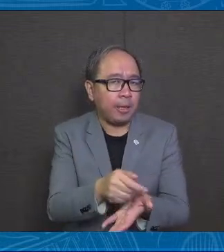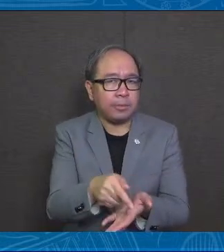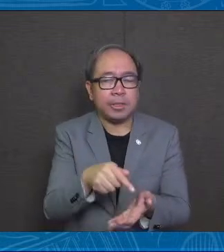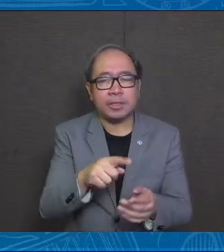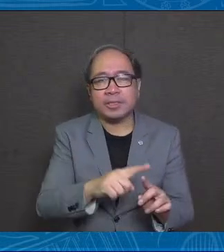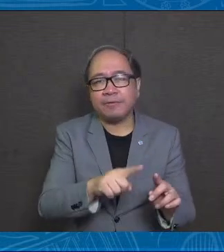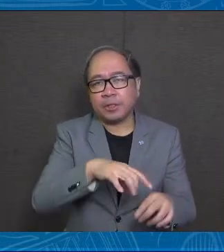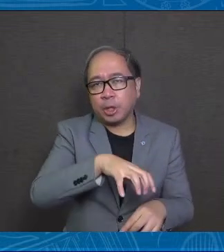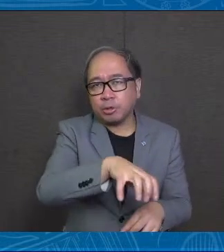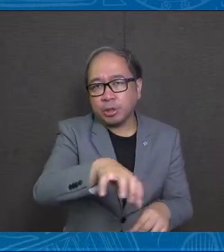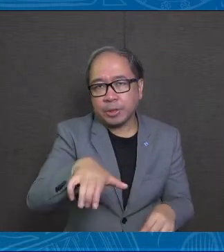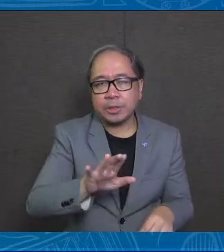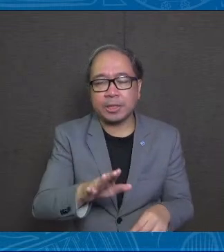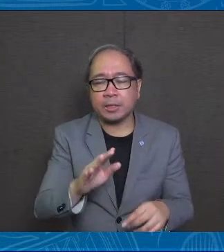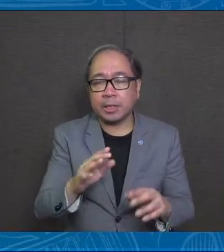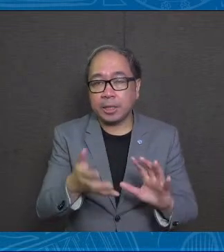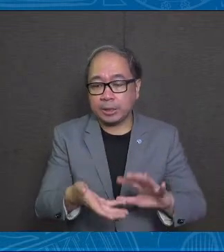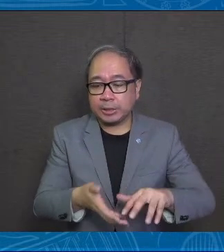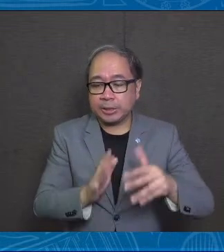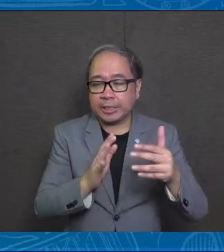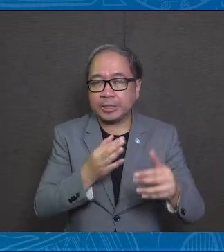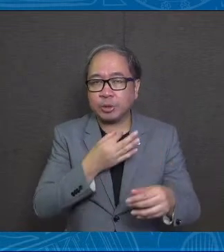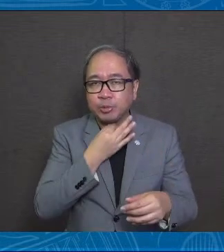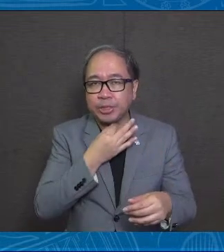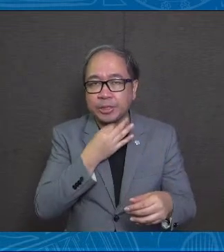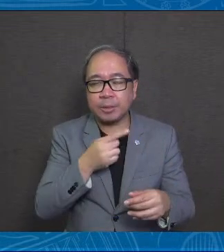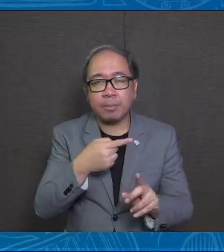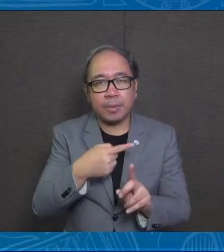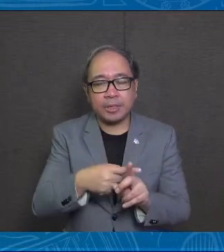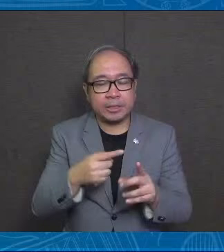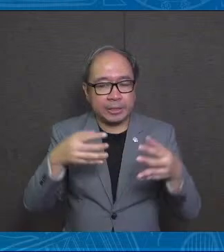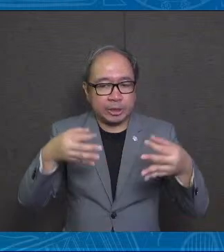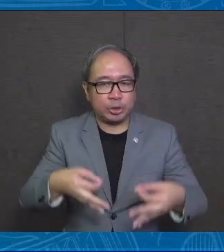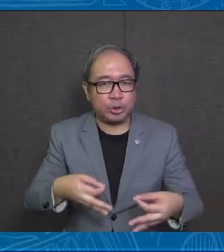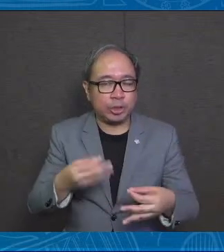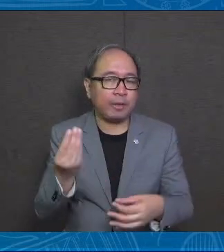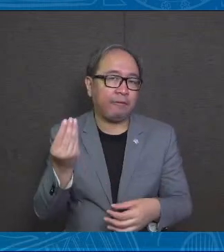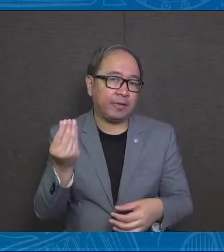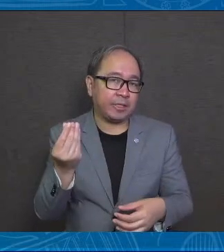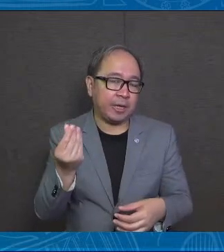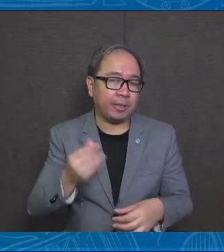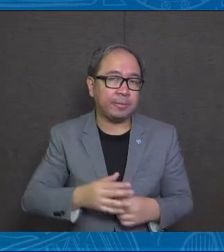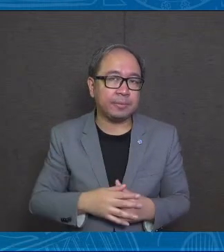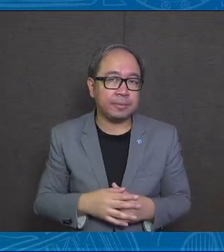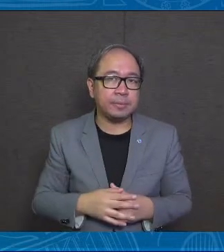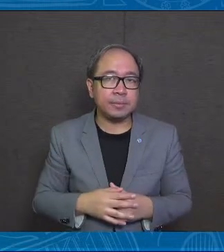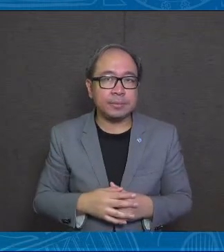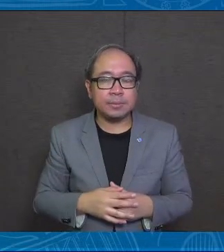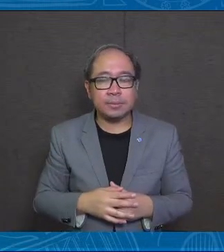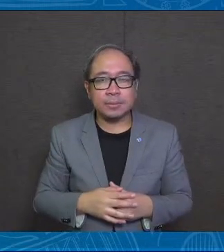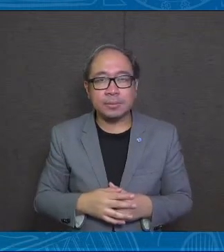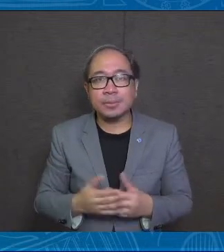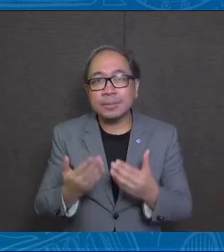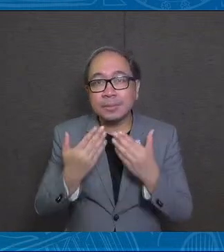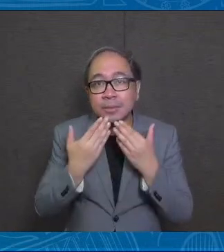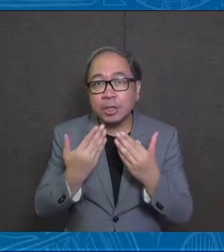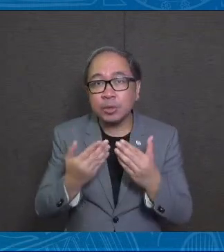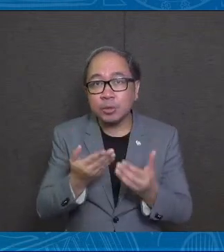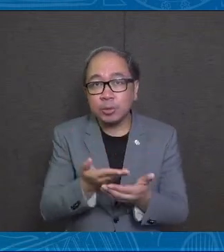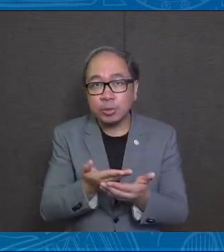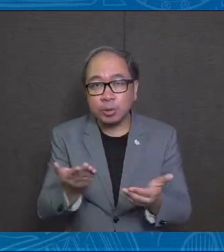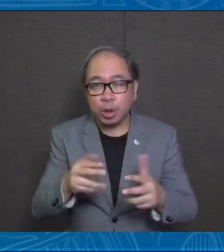planning and resource allocation? Please. Yeah, thanks very much, Lee, and thanks to everyone and organizers for having